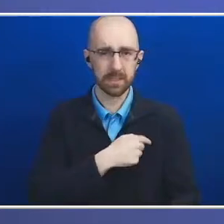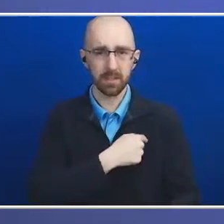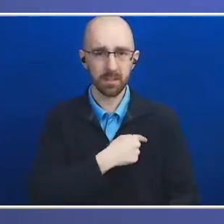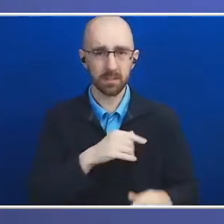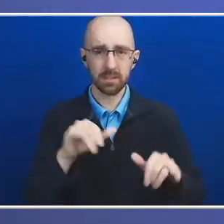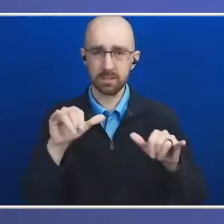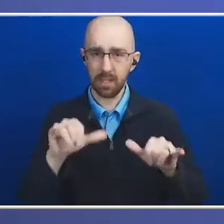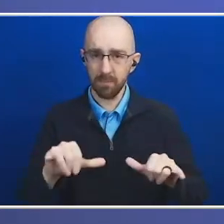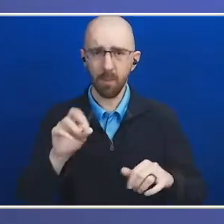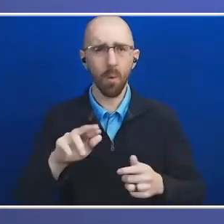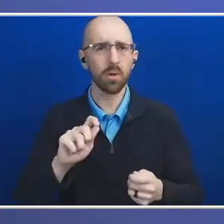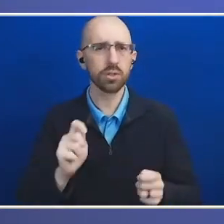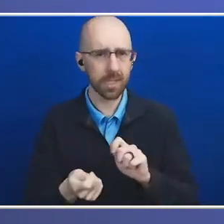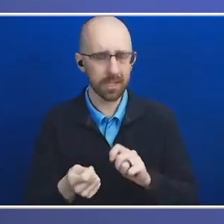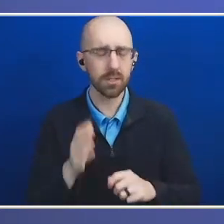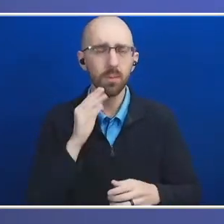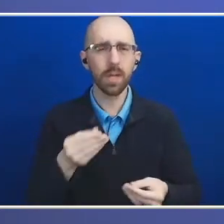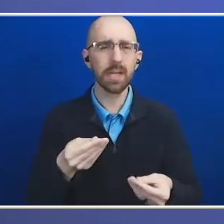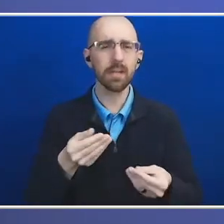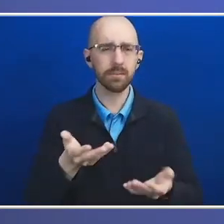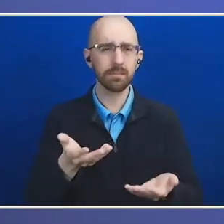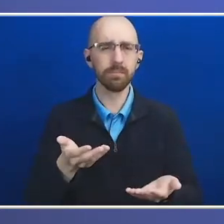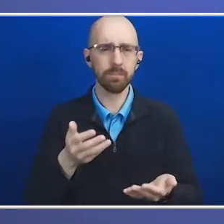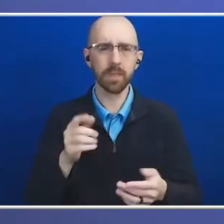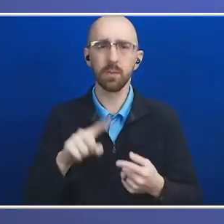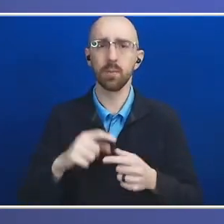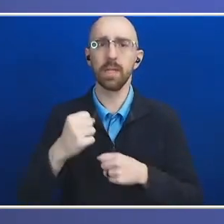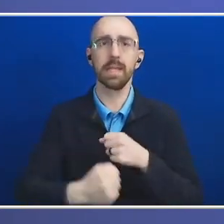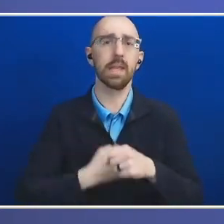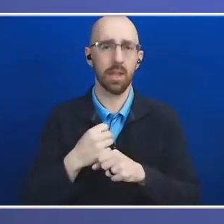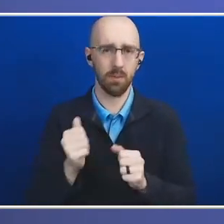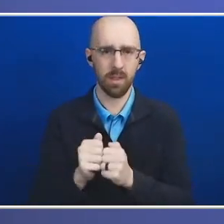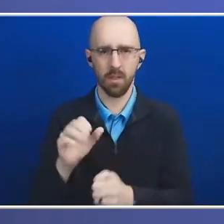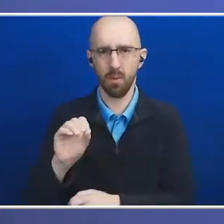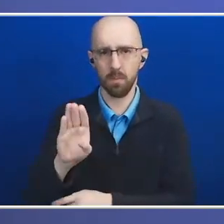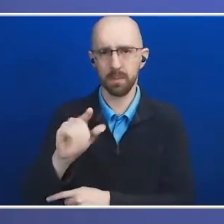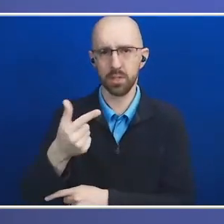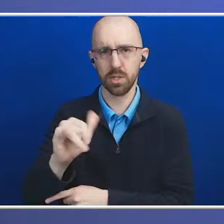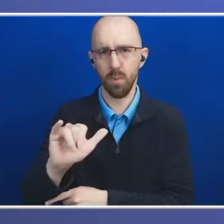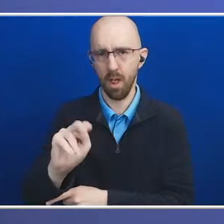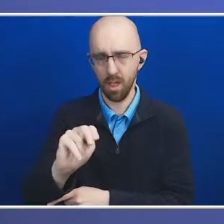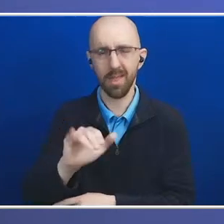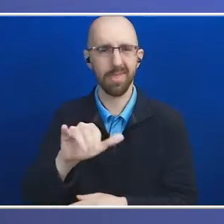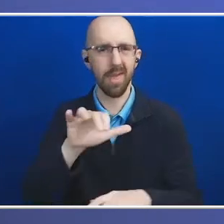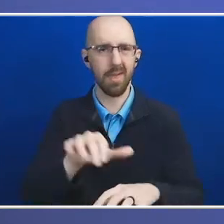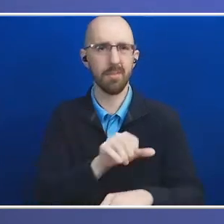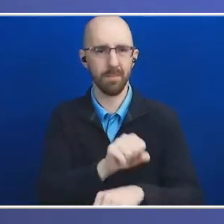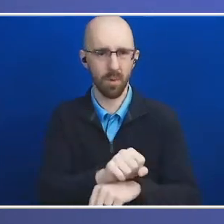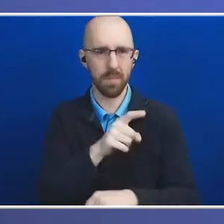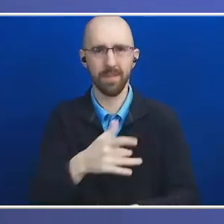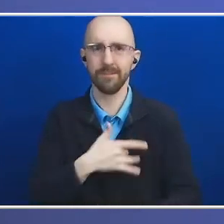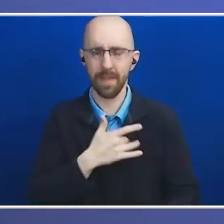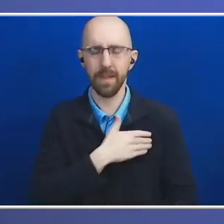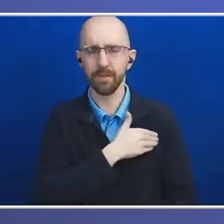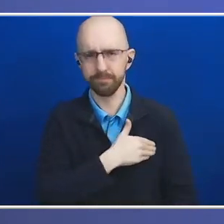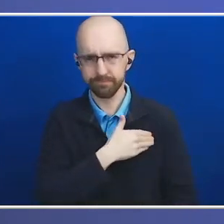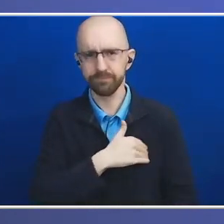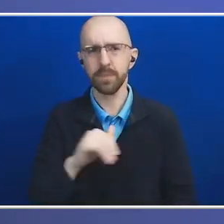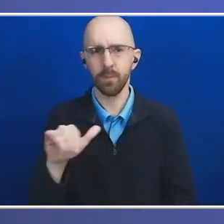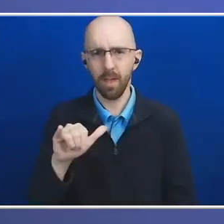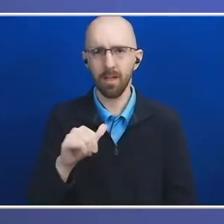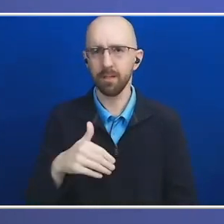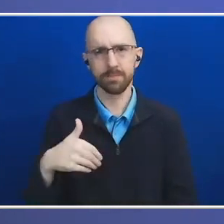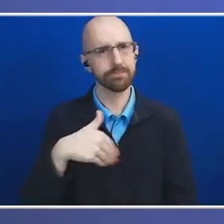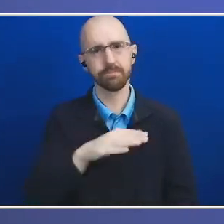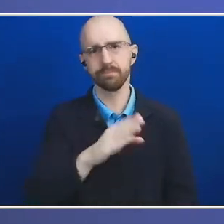that would get me to my yearly with my OBGYN. And at that appointment, they felt it as well, and then sent me right to imaging